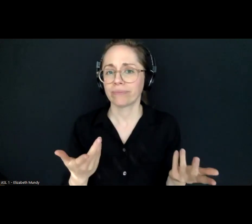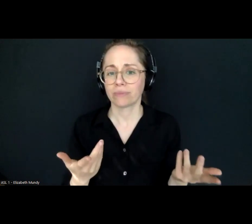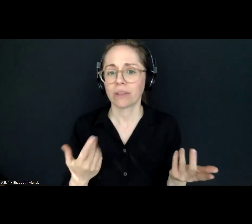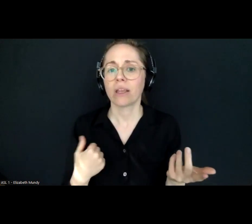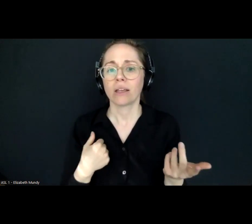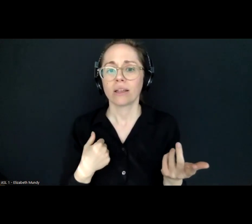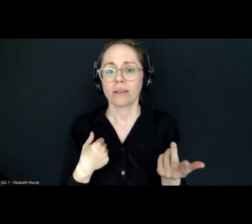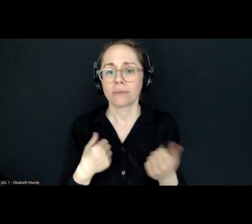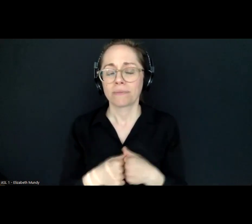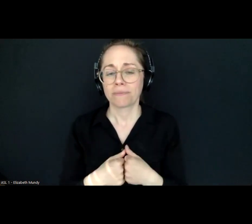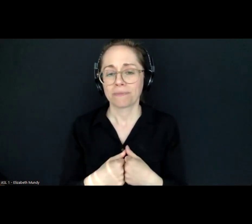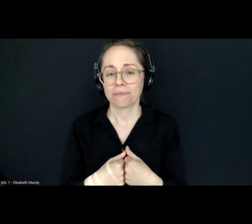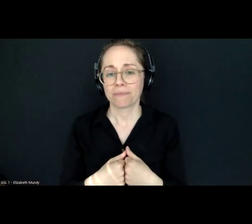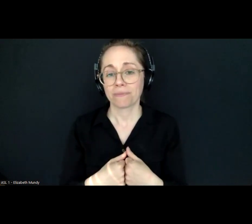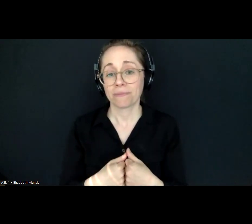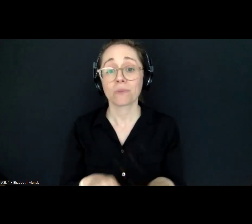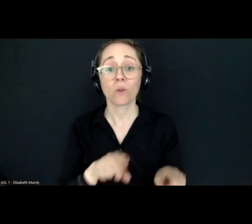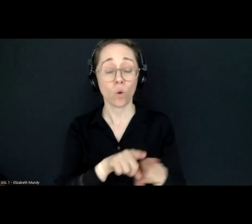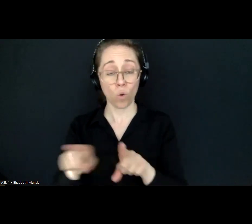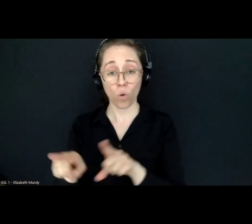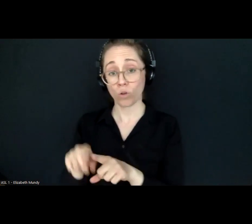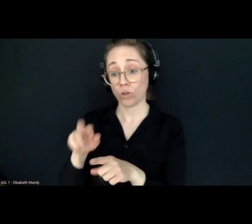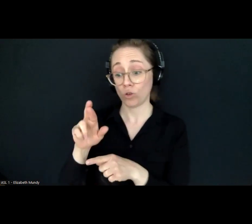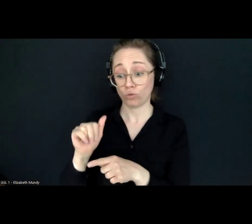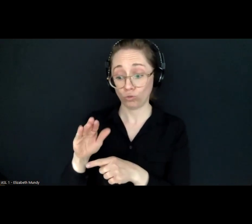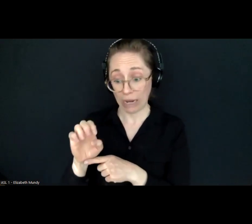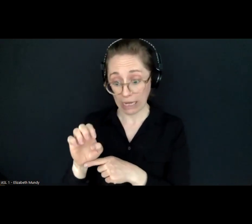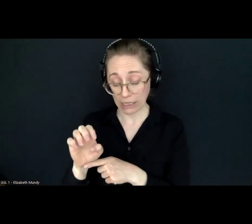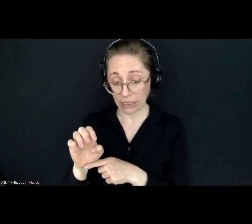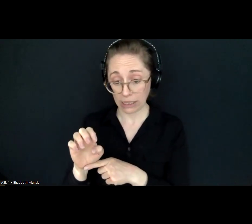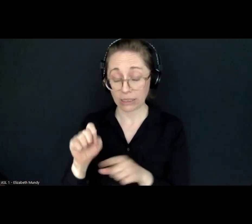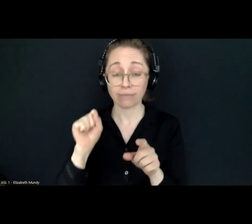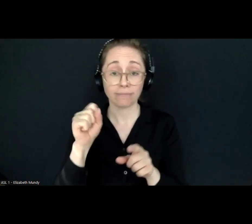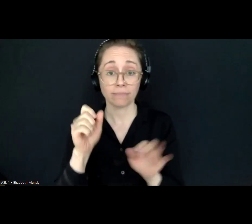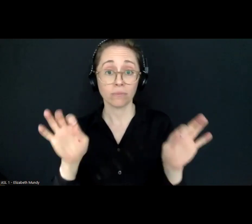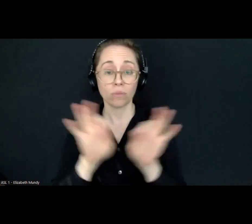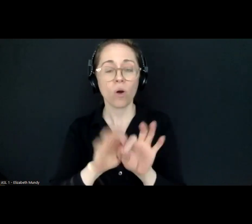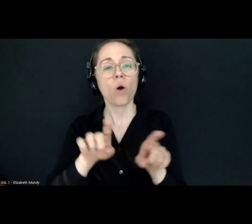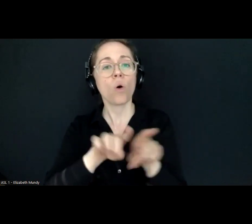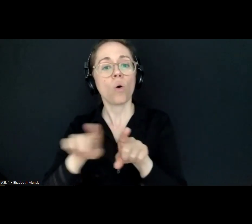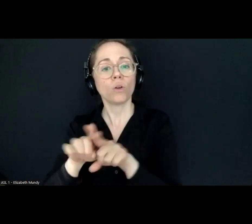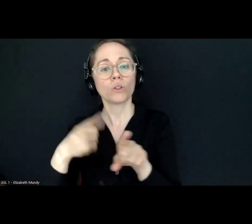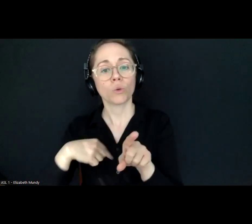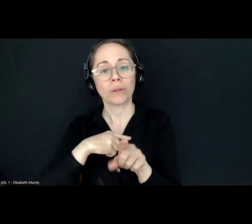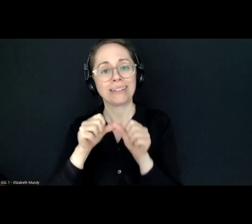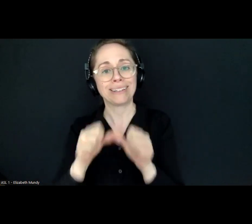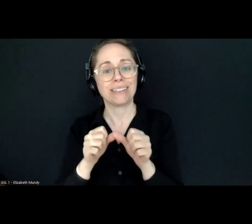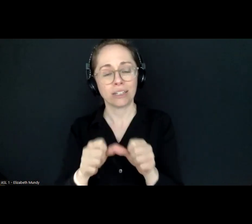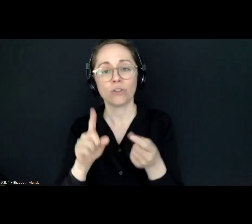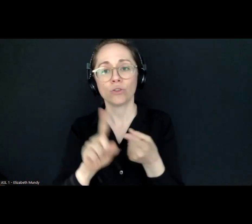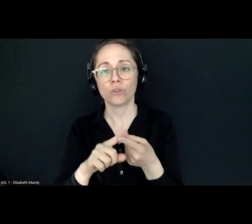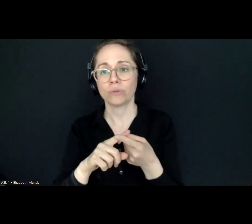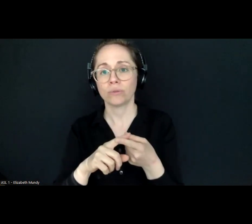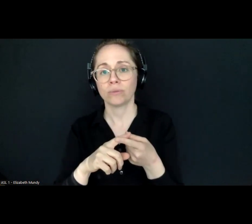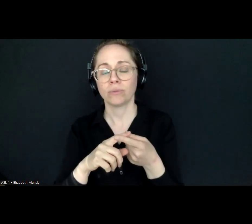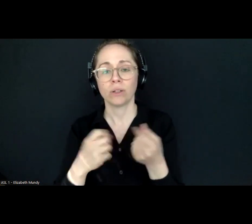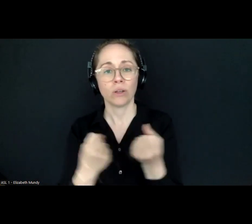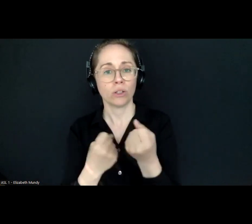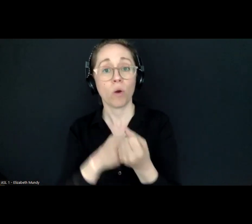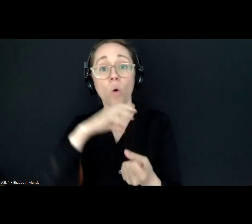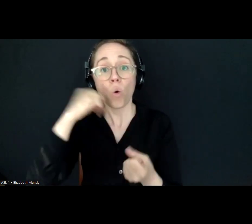serving. In addition to race, we must also continue to lift up older adults with